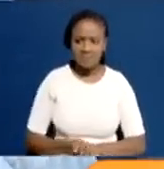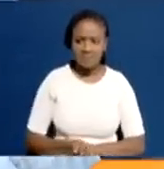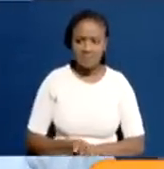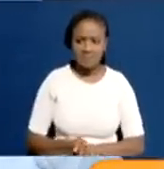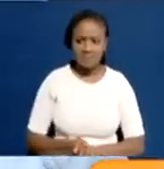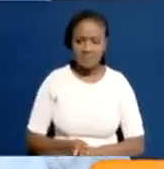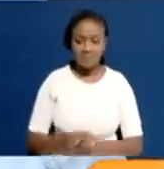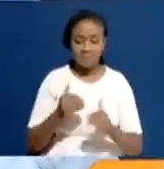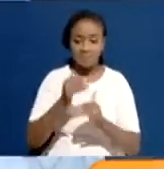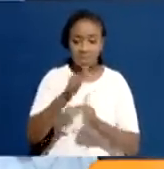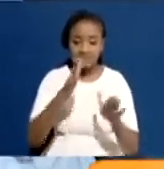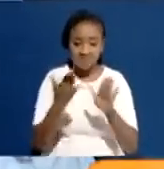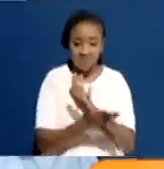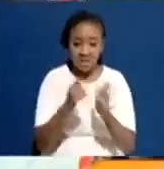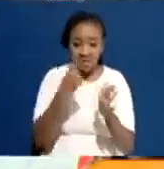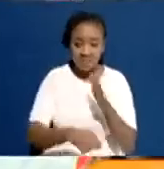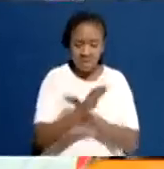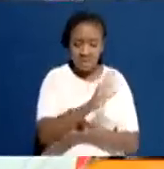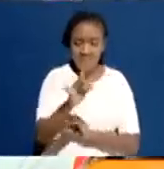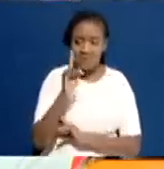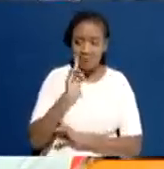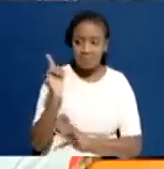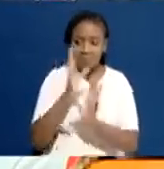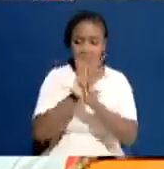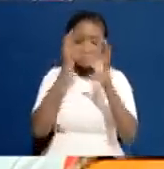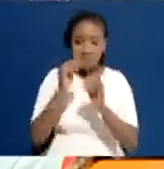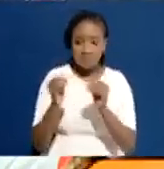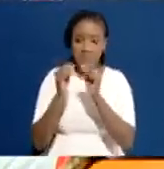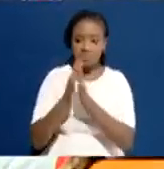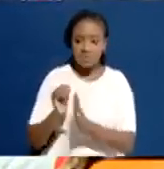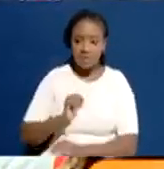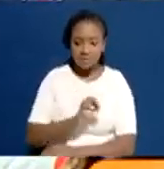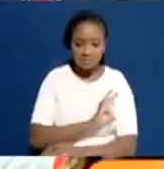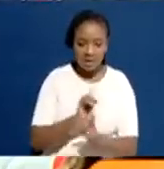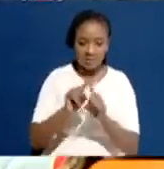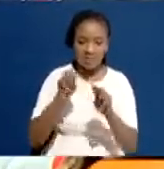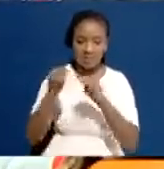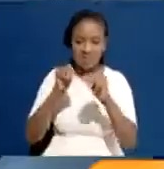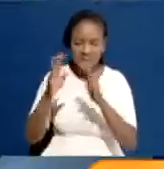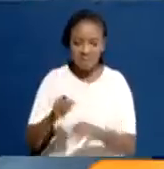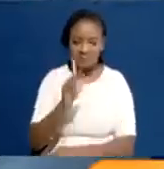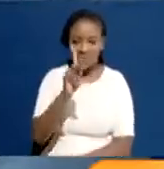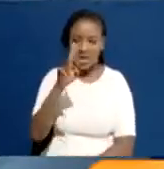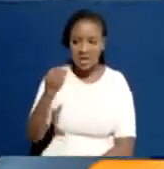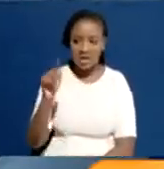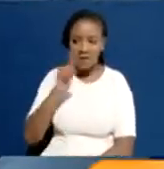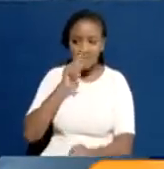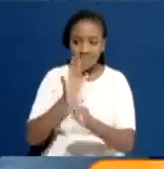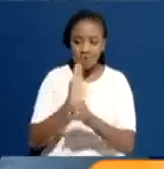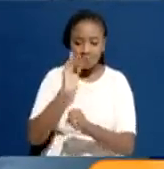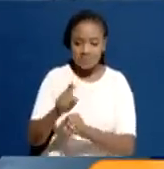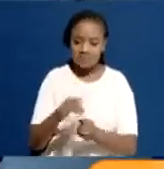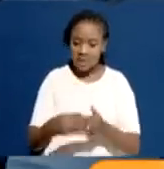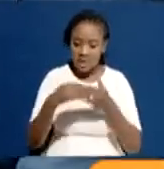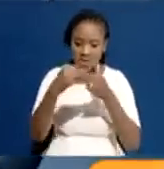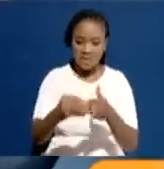Moments after filing his returns, the president met with the staff and management of KRA, where he pledged to lead from the